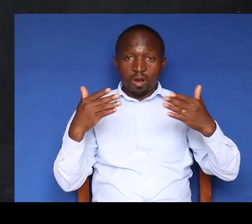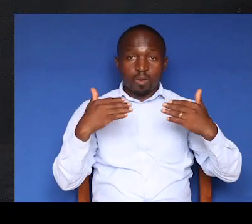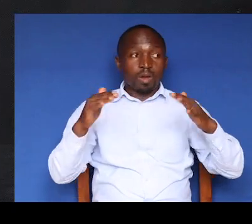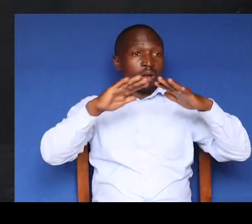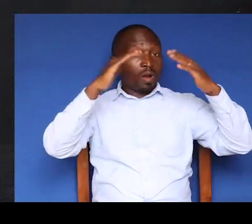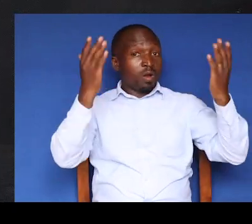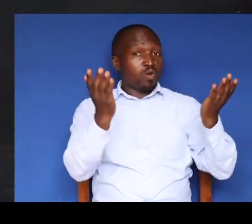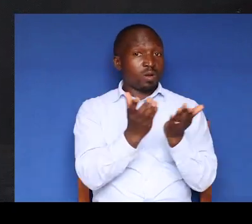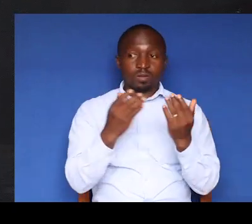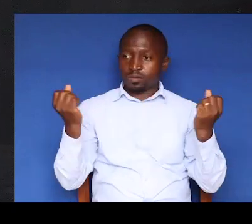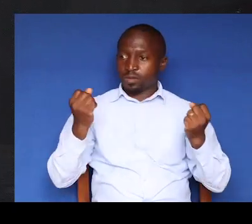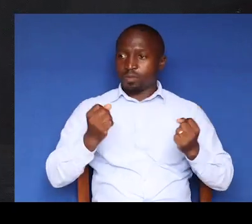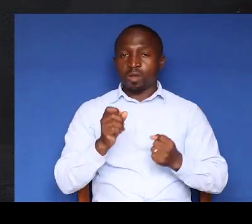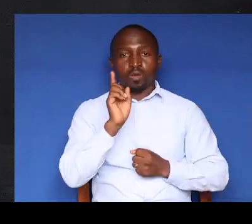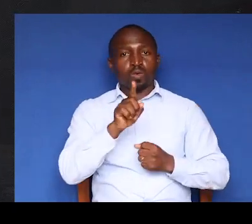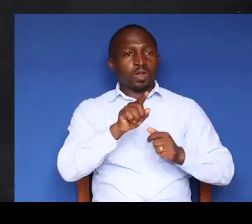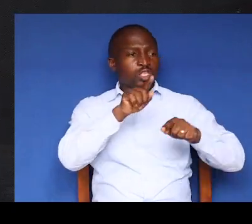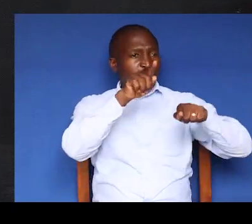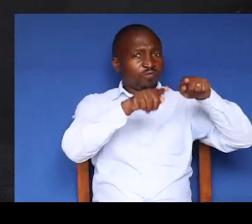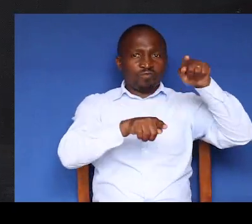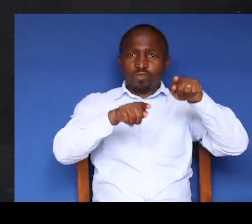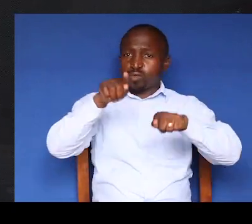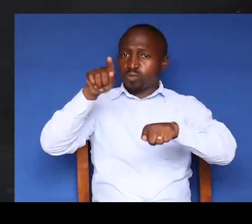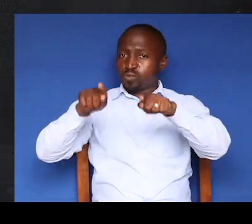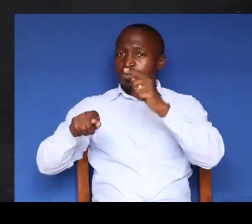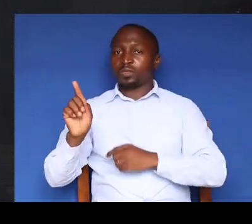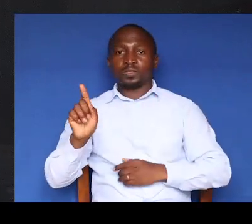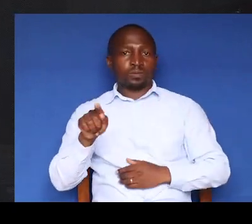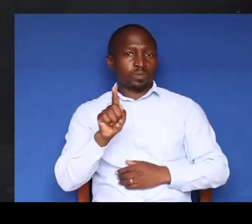worldwide has remarkable variation.